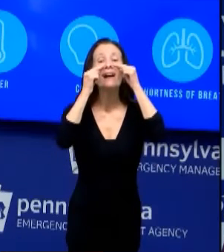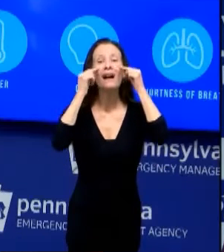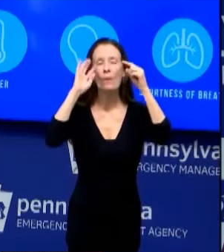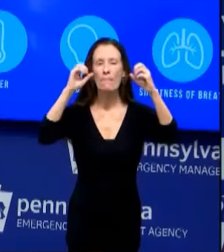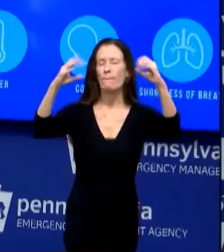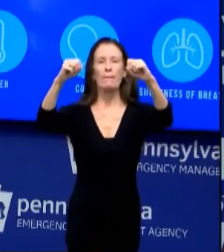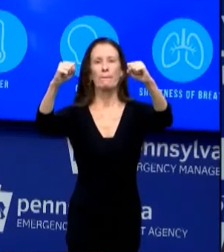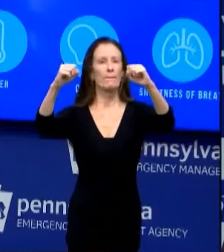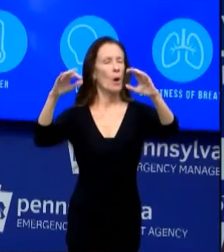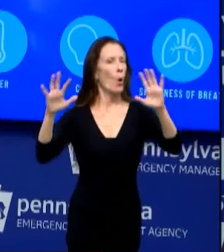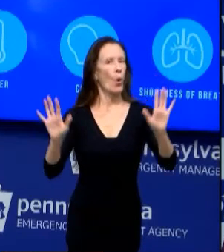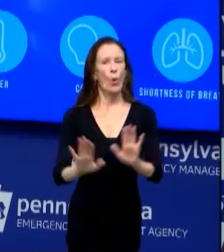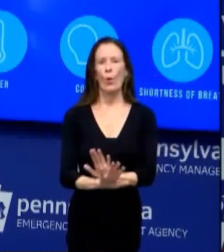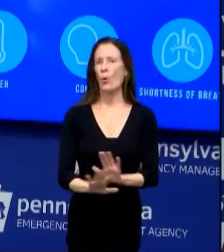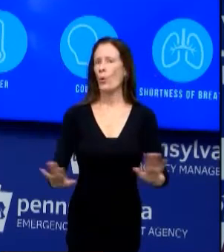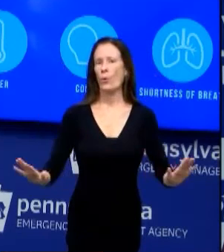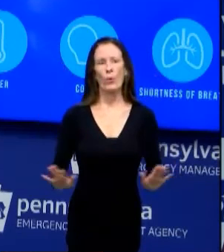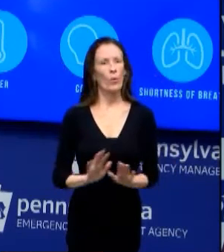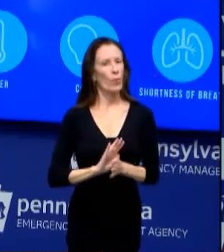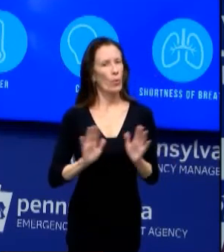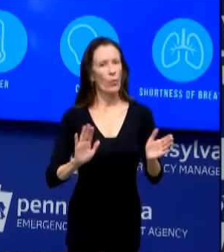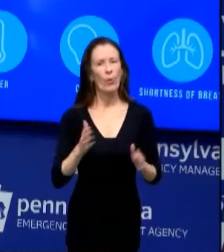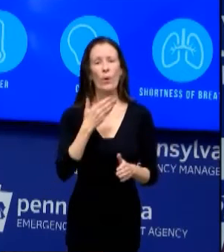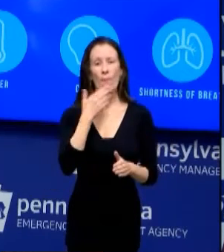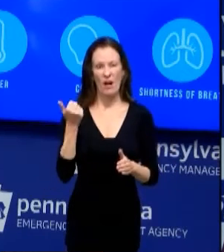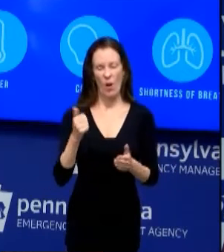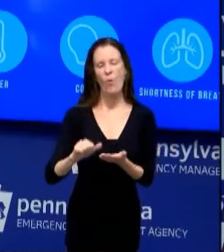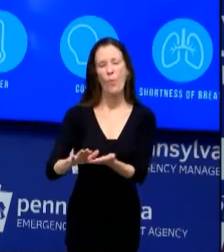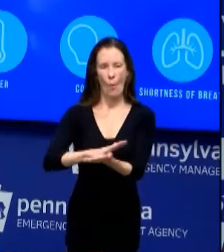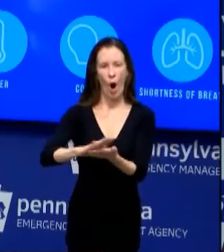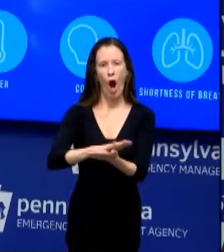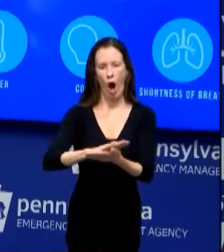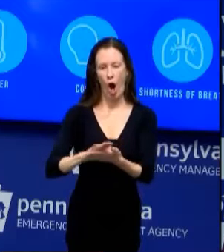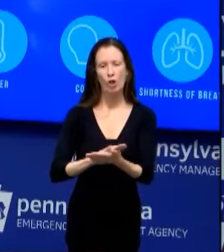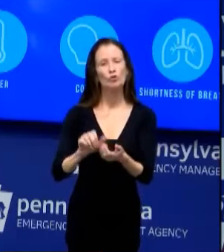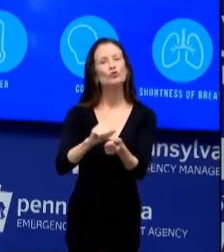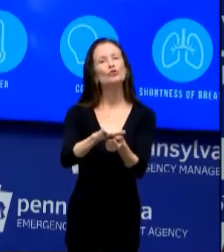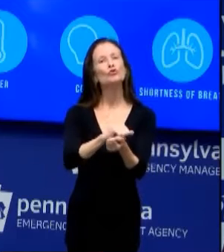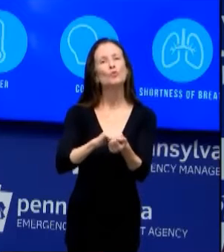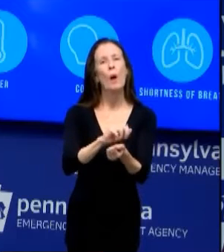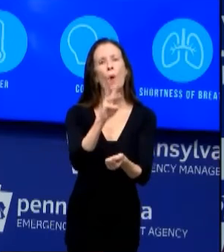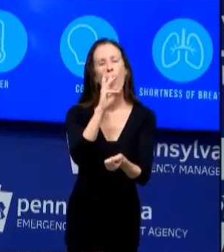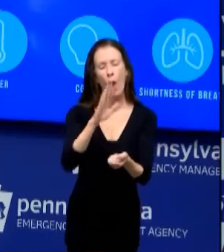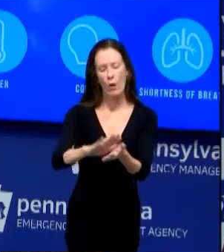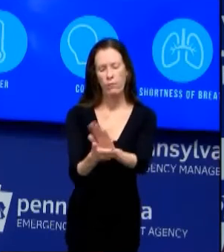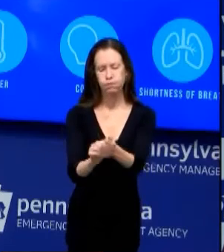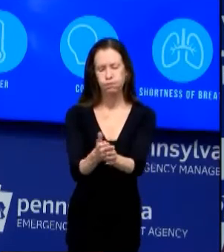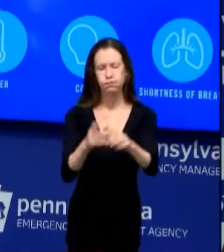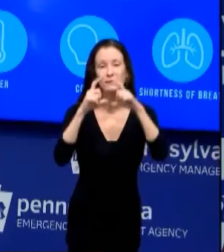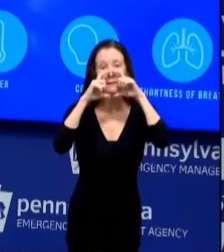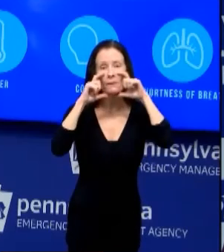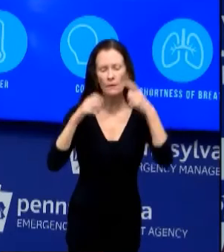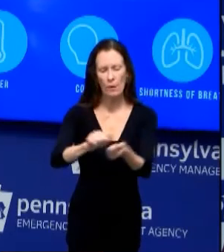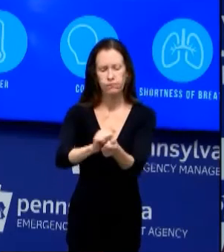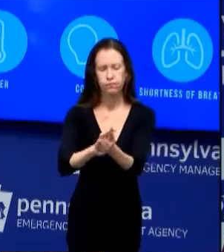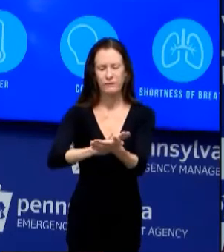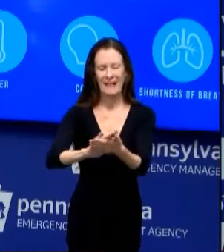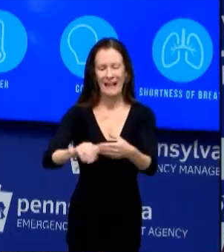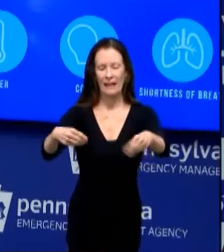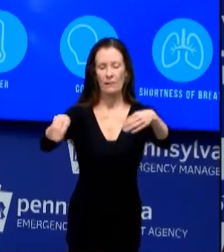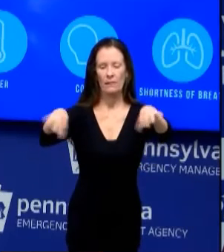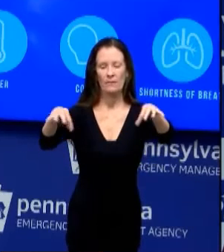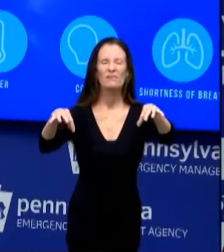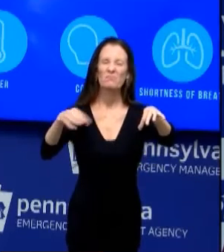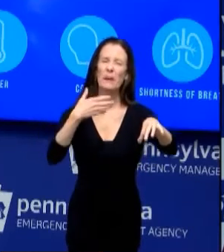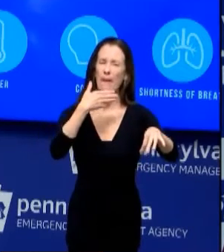Radio. How well are Pennsylvanians following social distancing guidelines according to the newest data that you have? Do you